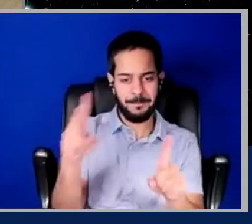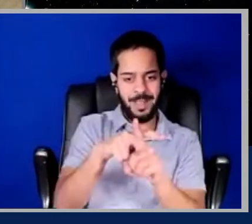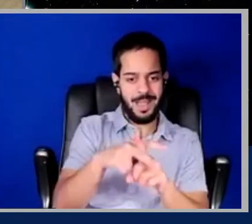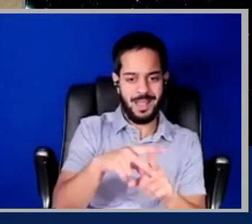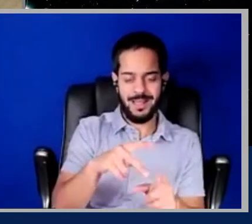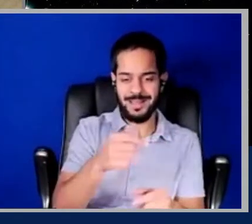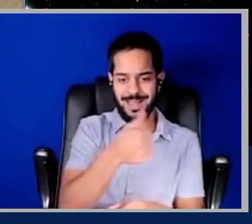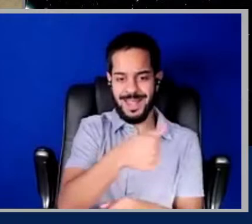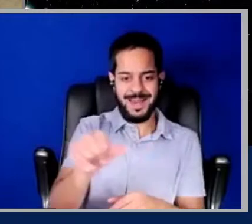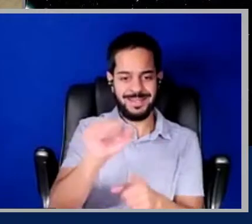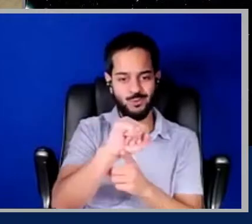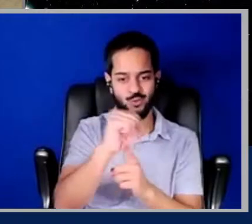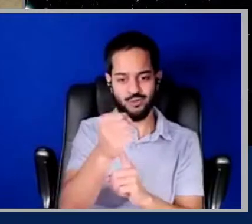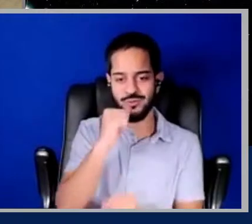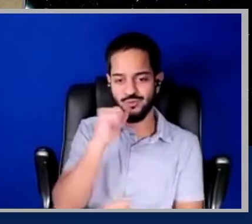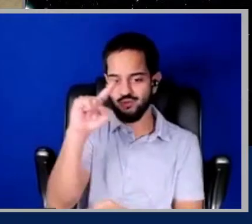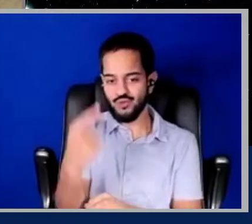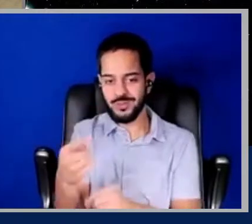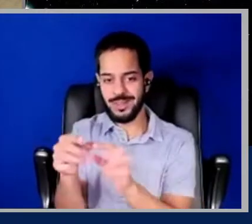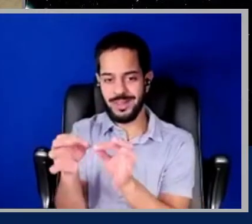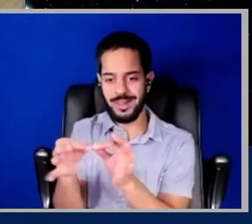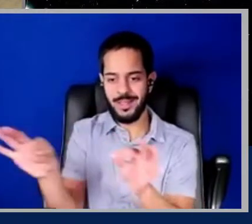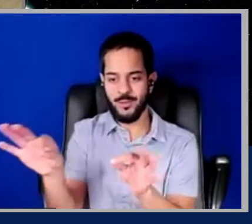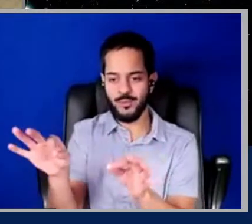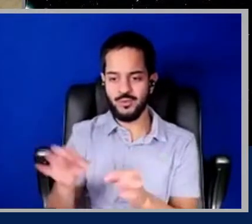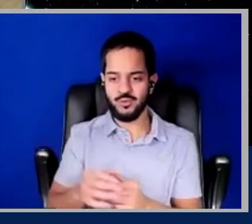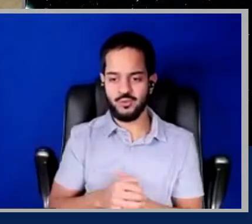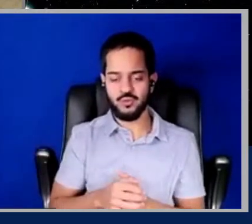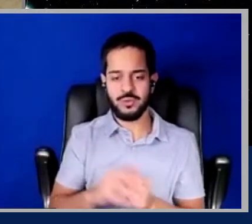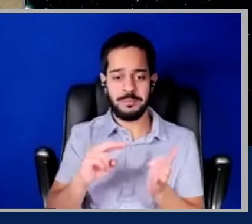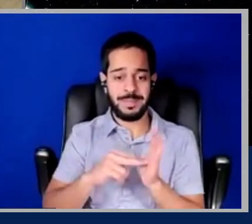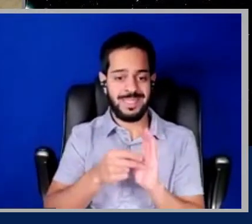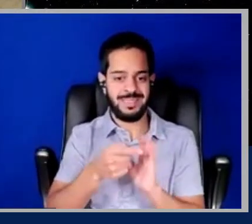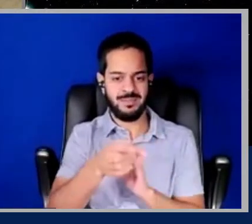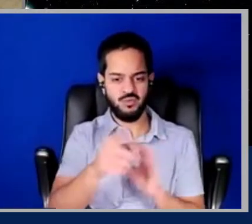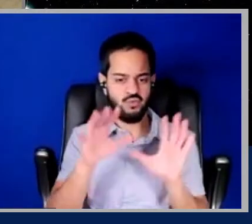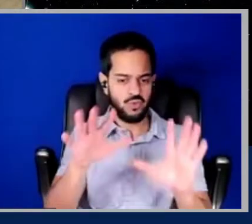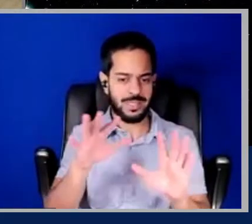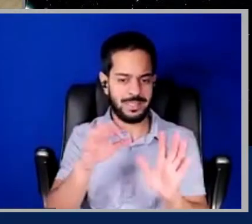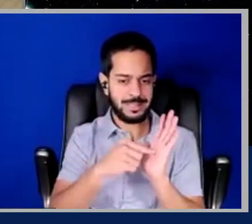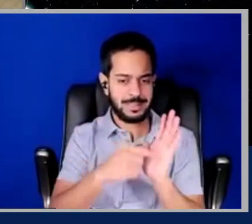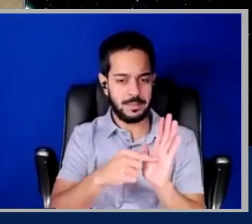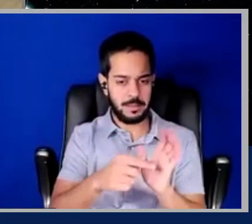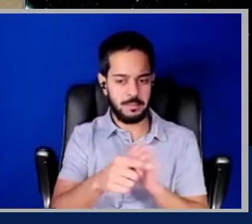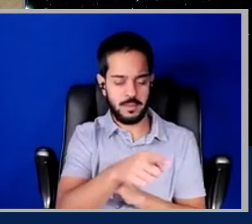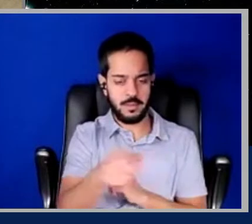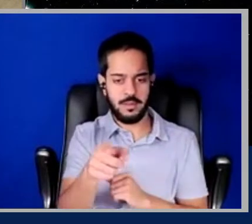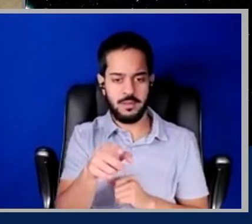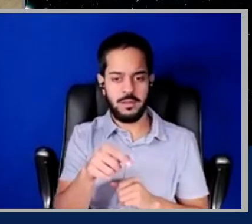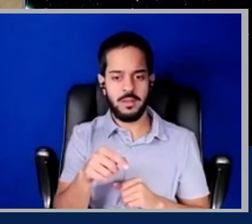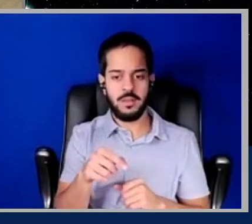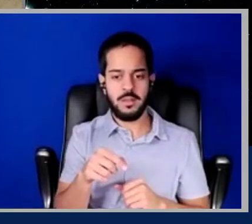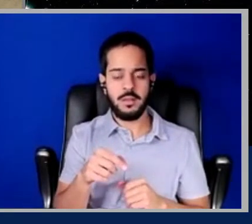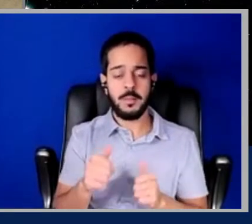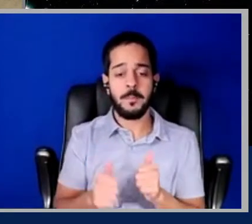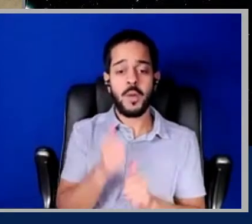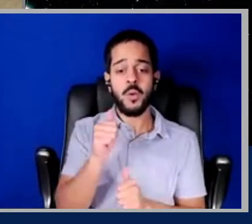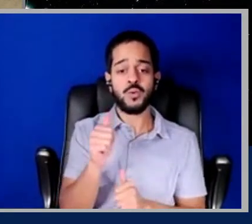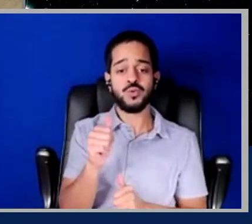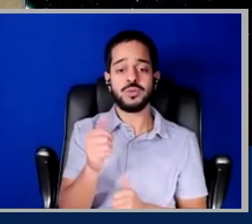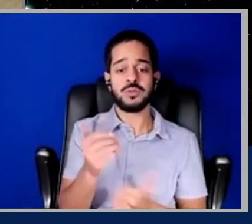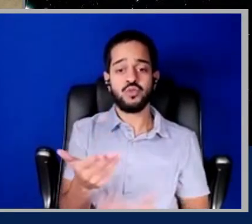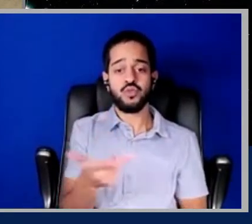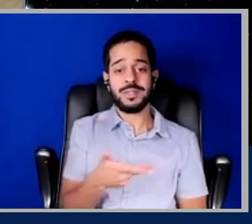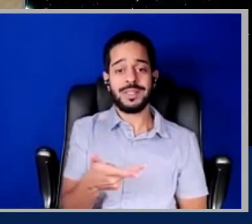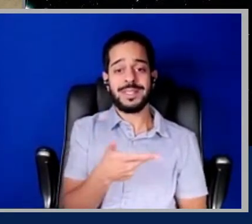subject you're talking about. So this is like such a great example, because I feel like maybe majority of all 3 of us, when we